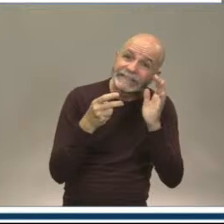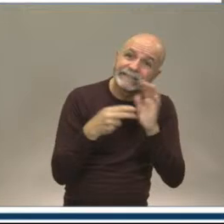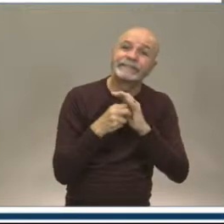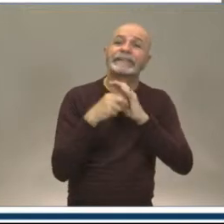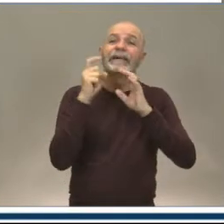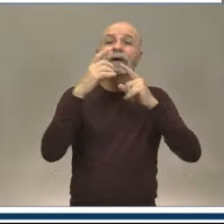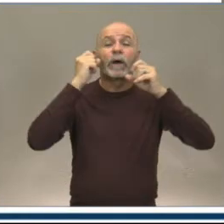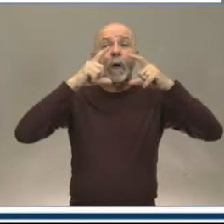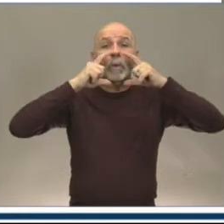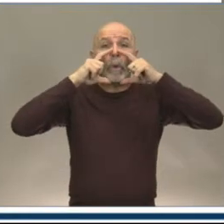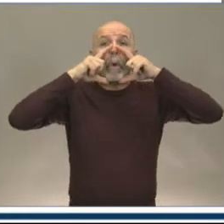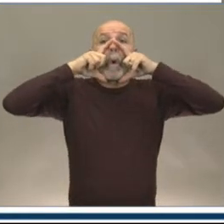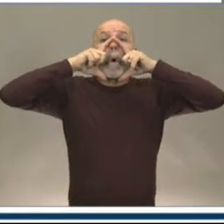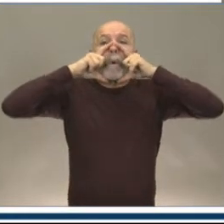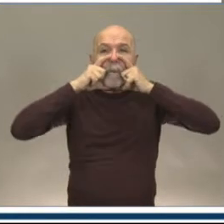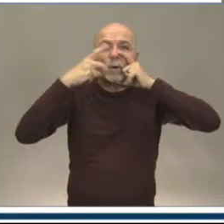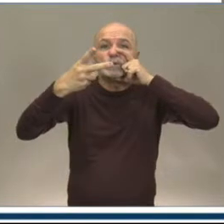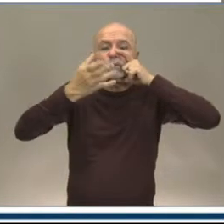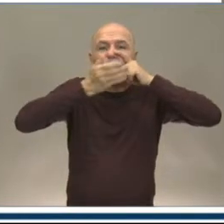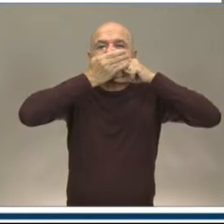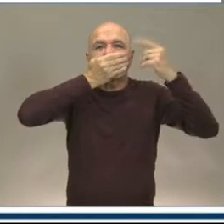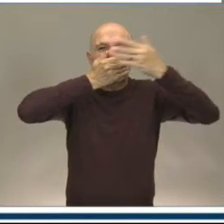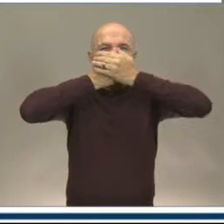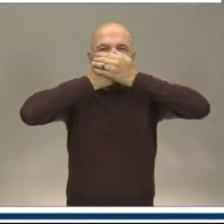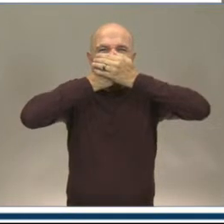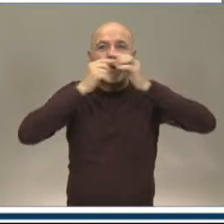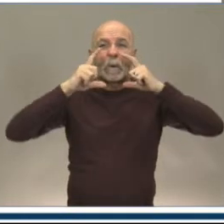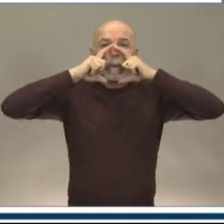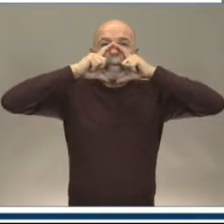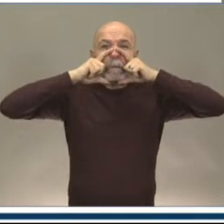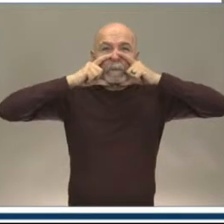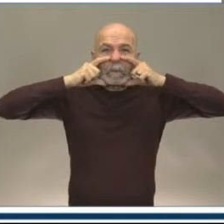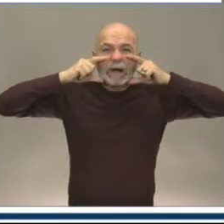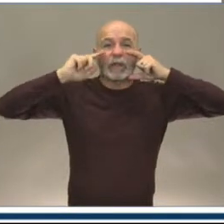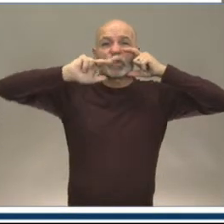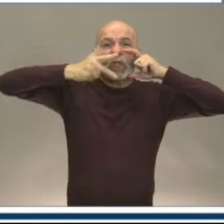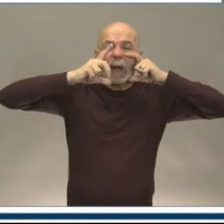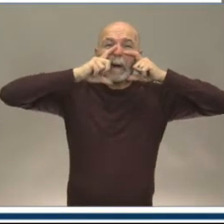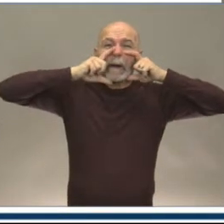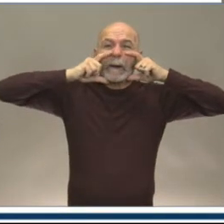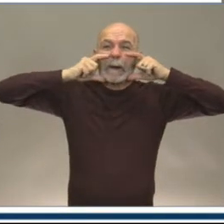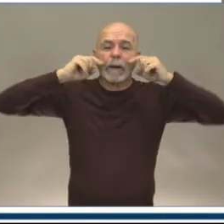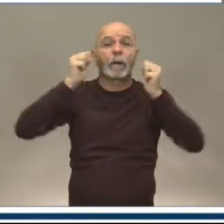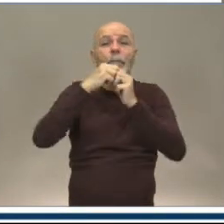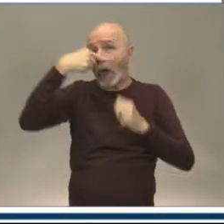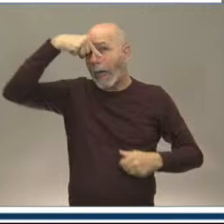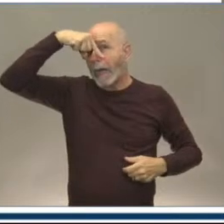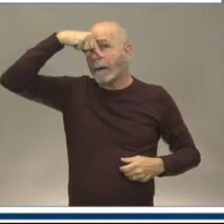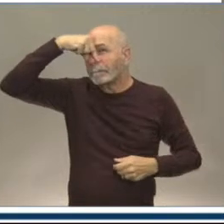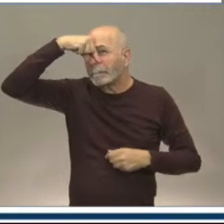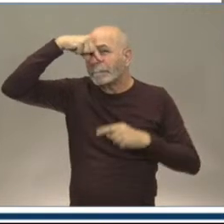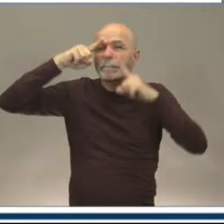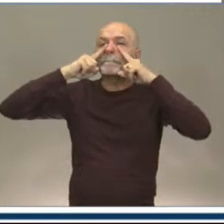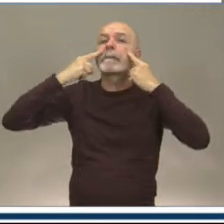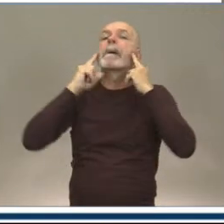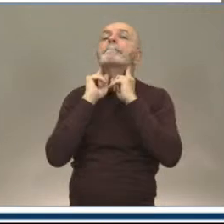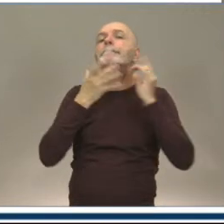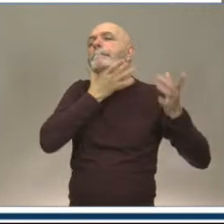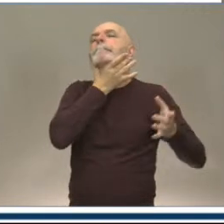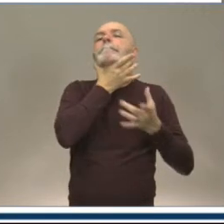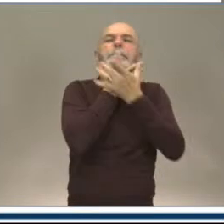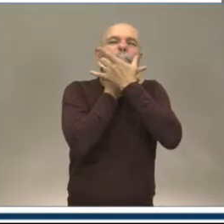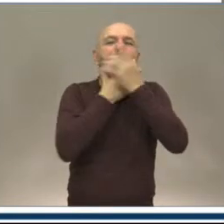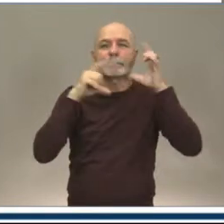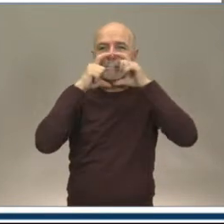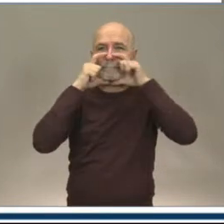a 2-layer mask. 3 layers are even better. That properly seals around your nose, your cheeks, and your chin. I still see